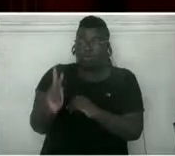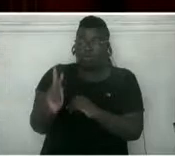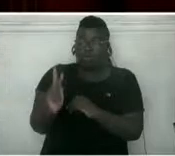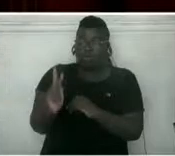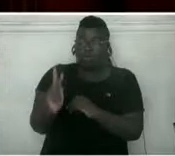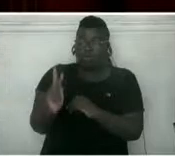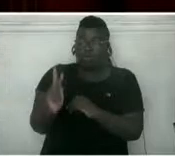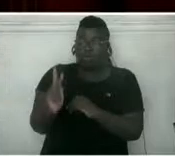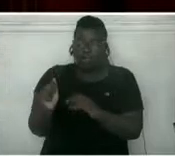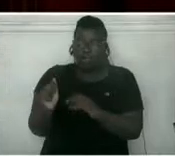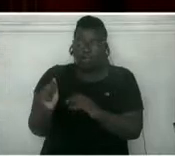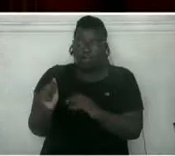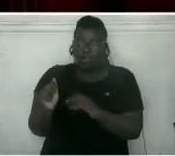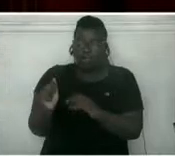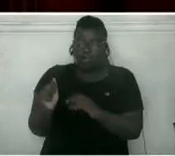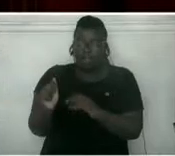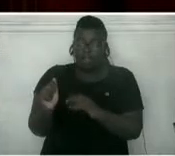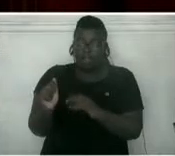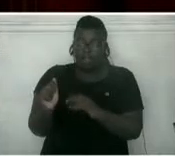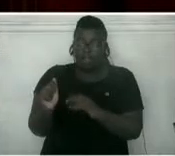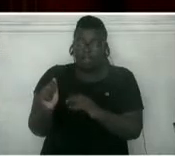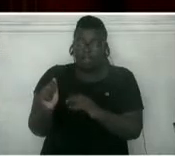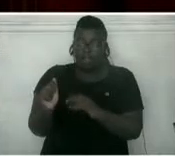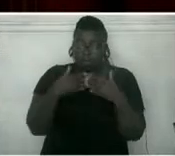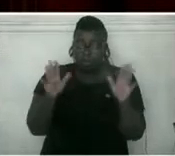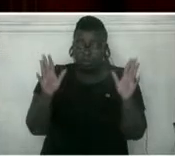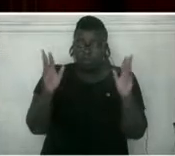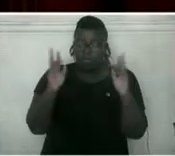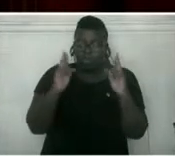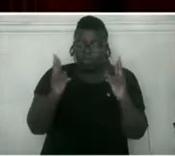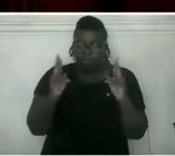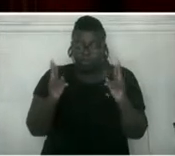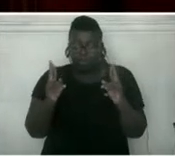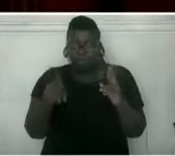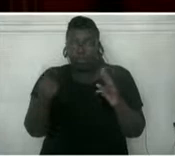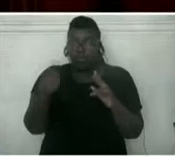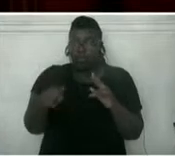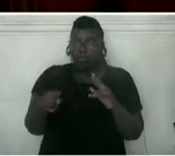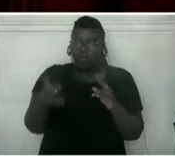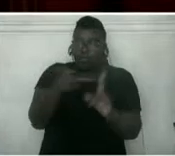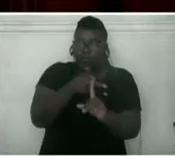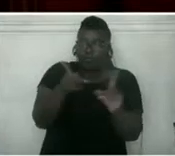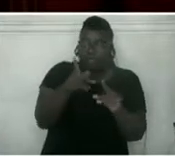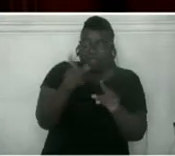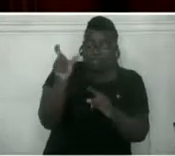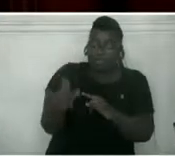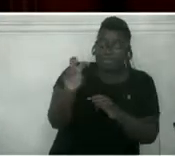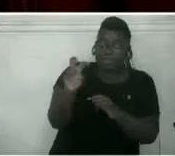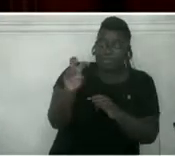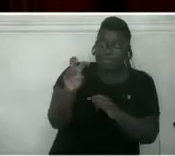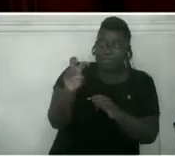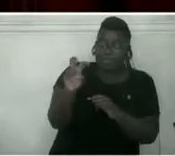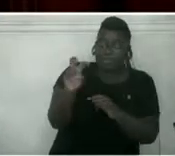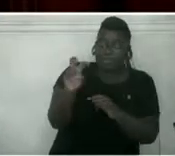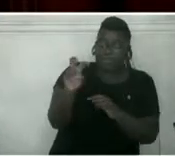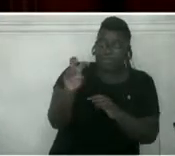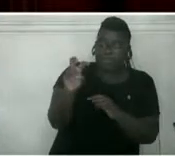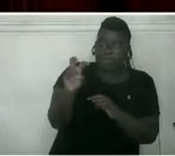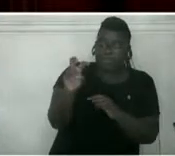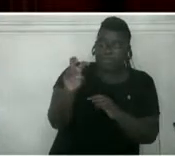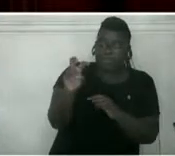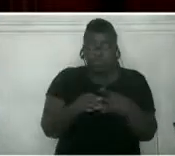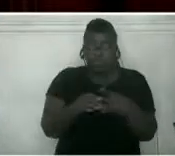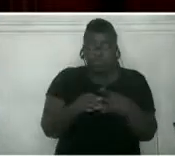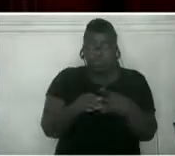white door centers of hope for victims of gender-based violence. This is part of the Sihle program,